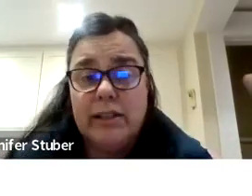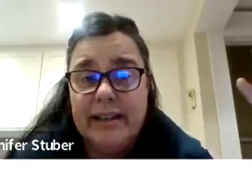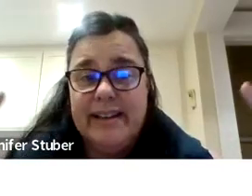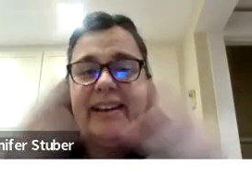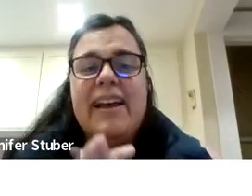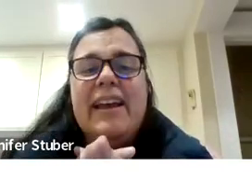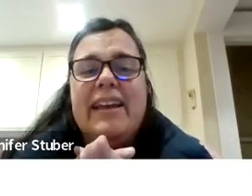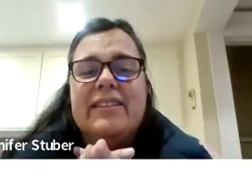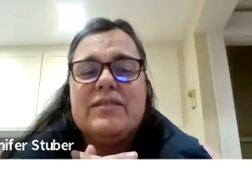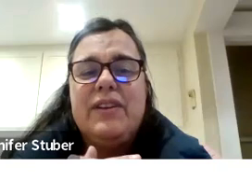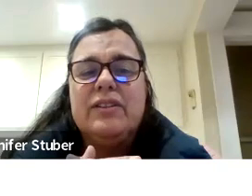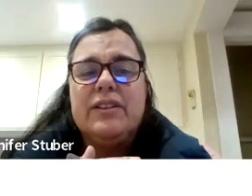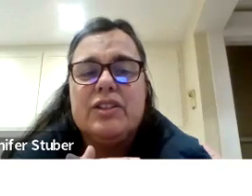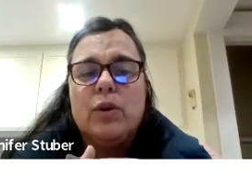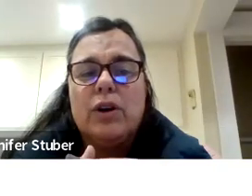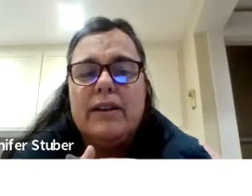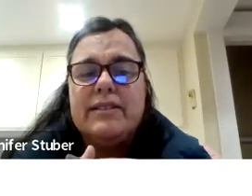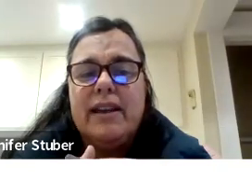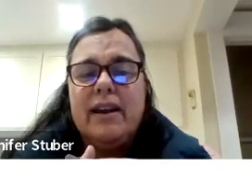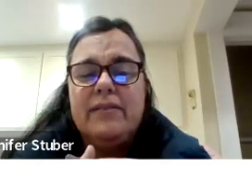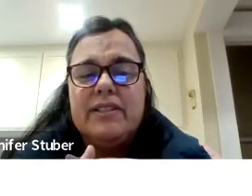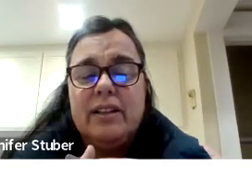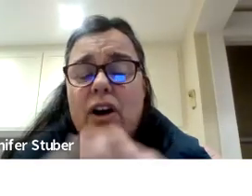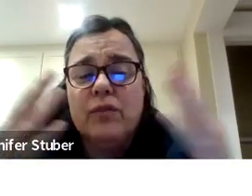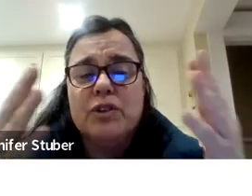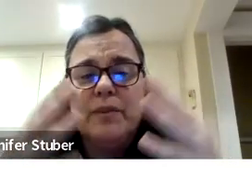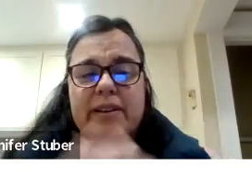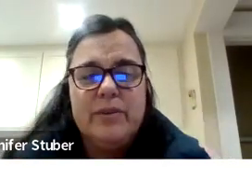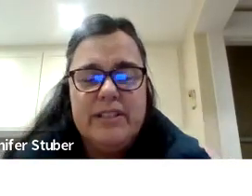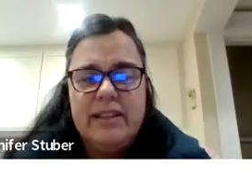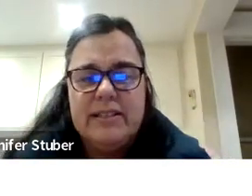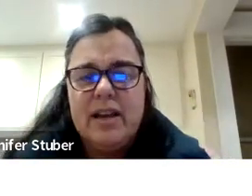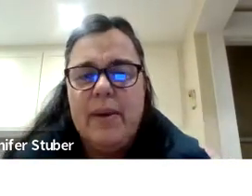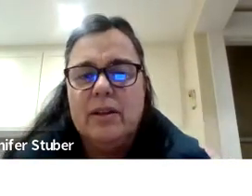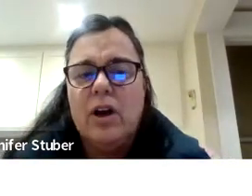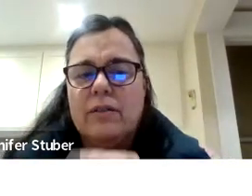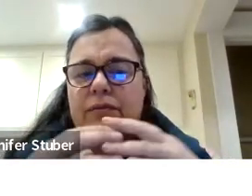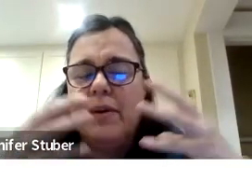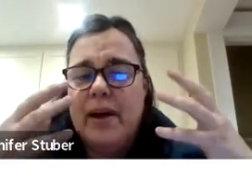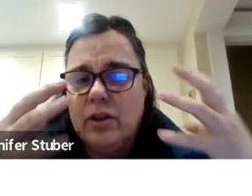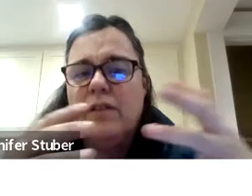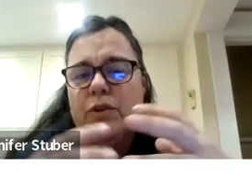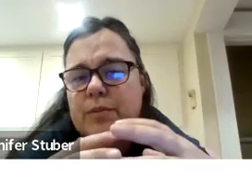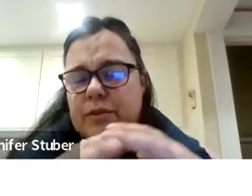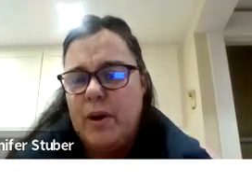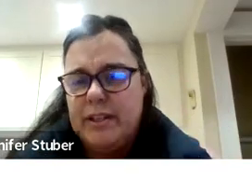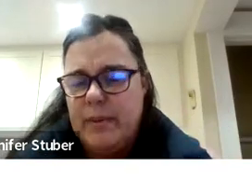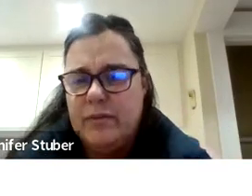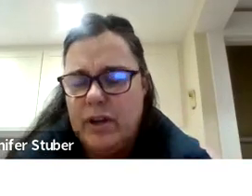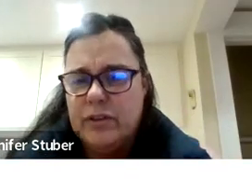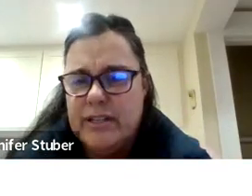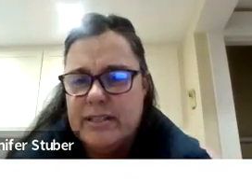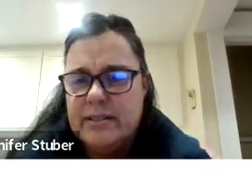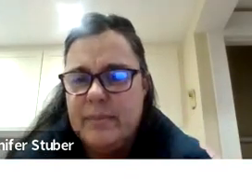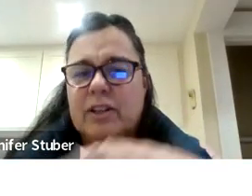more broadly in this field and this work, I'd even say law enforcement would say this about law enforcement responding to